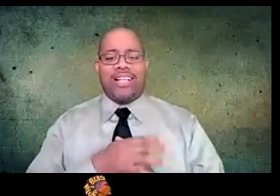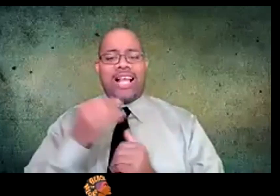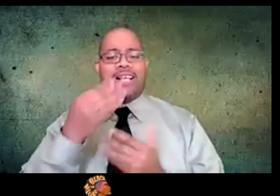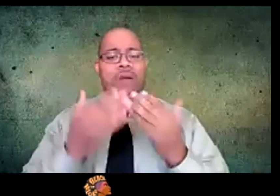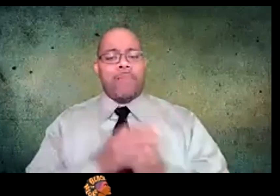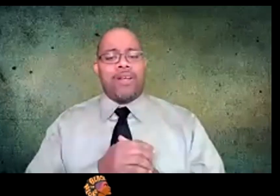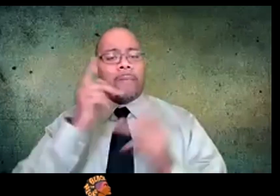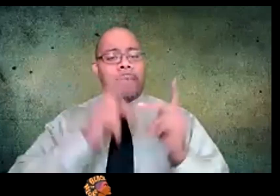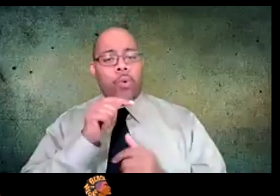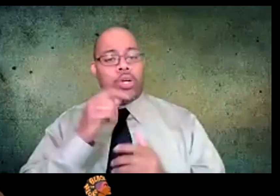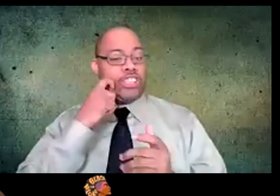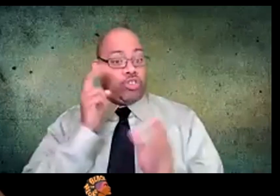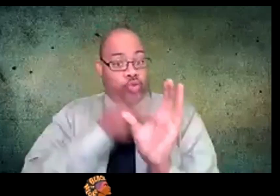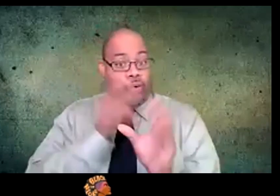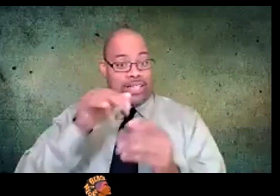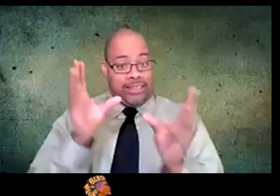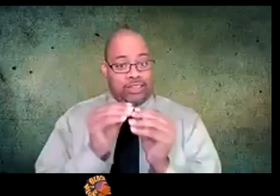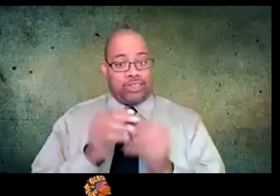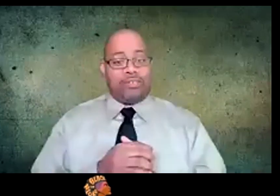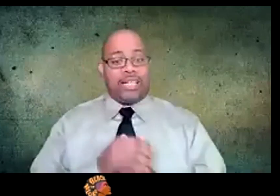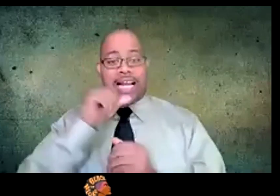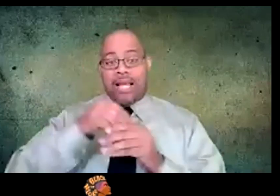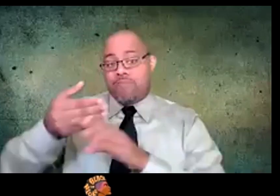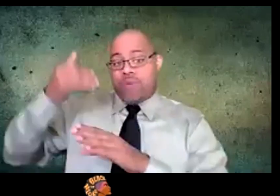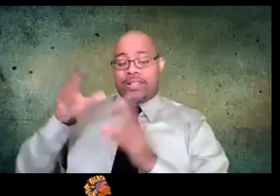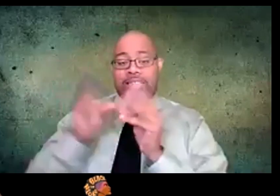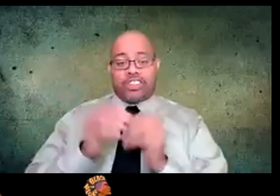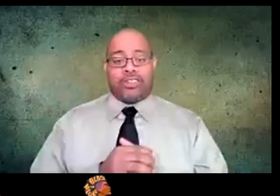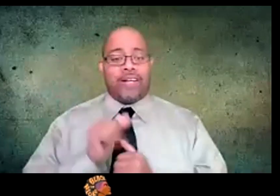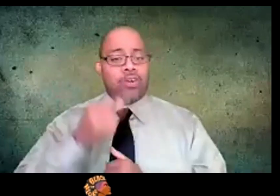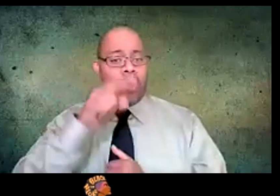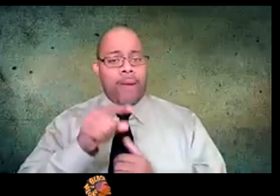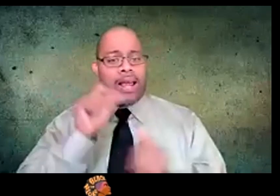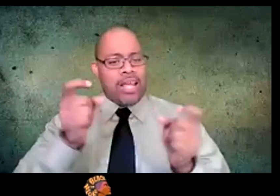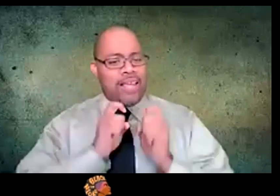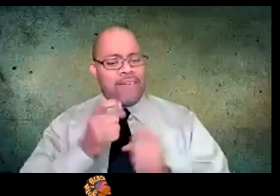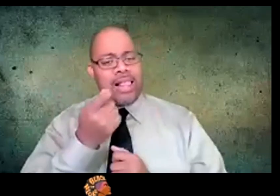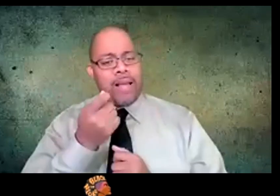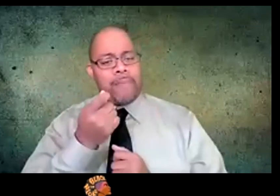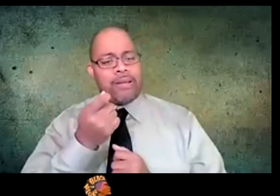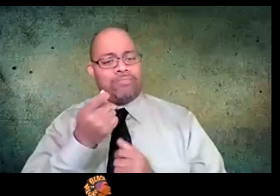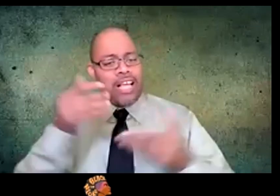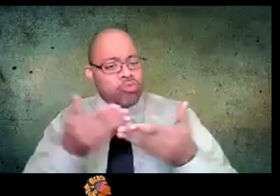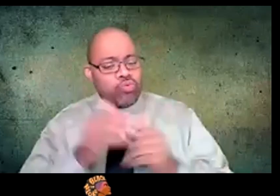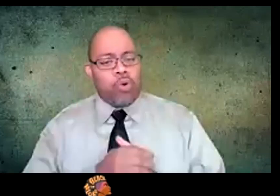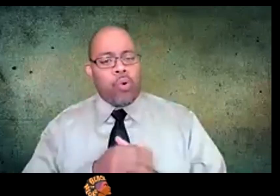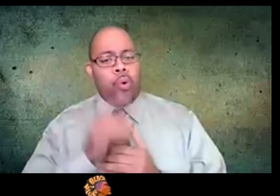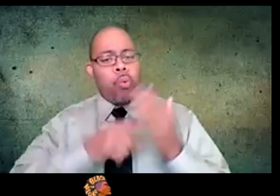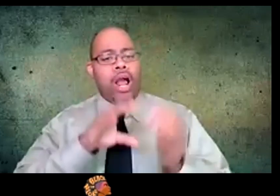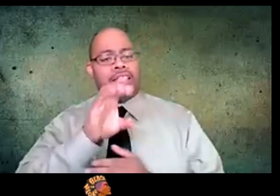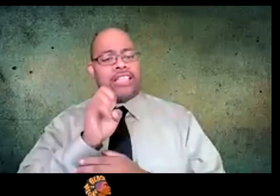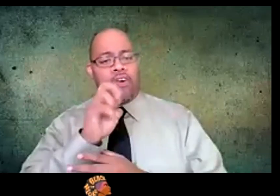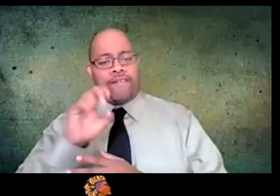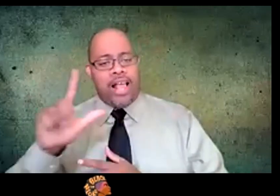for those who have just joined for this session and were not in the previous session, if you don't mind, can you give us a little intro into what Cerevel